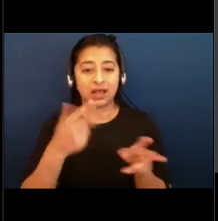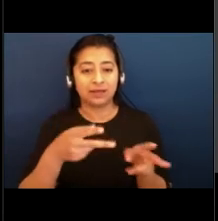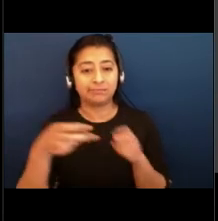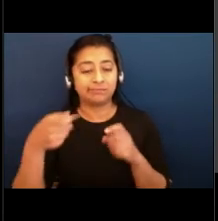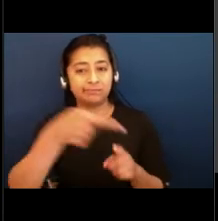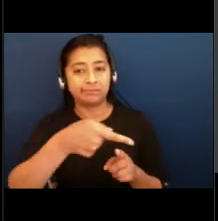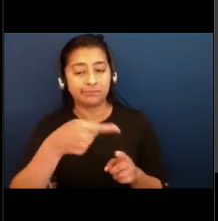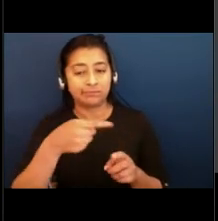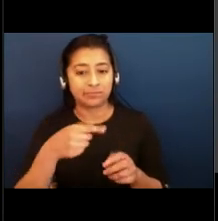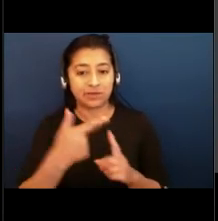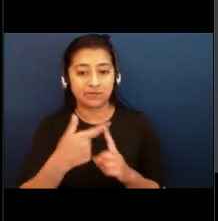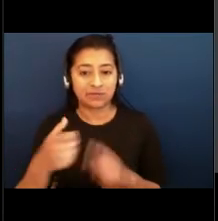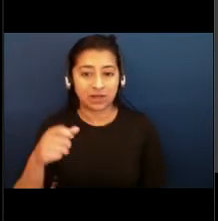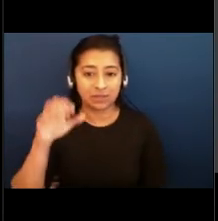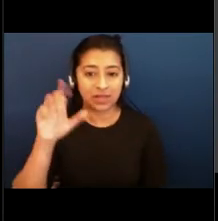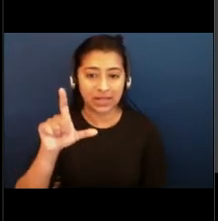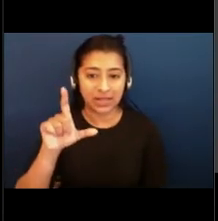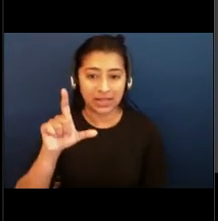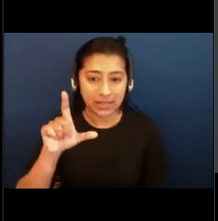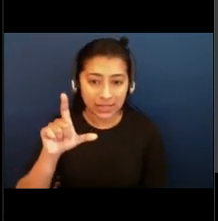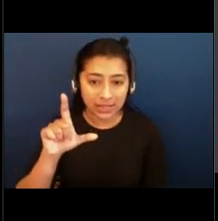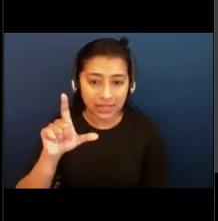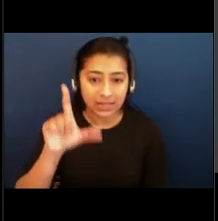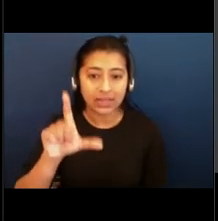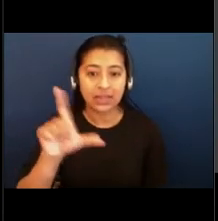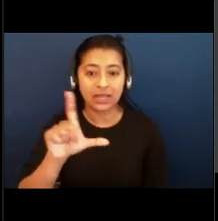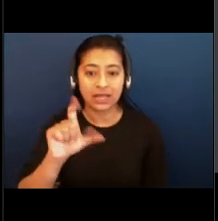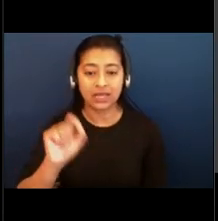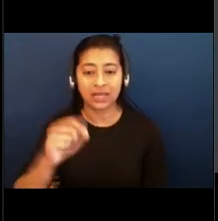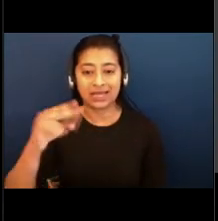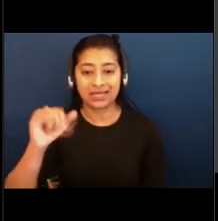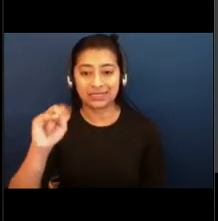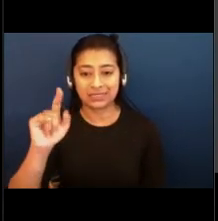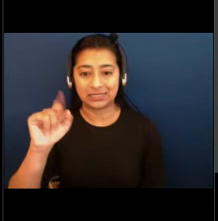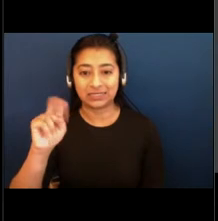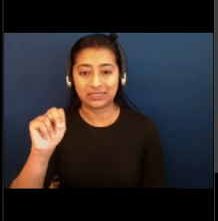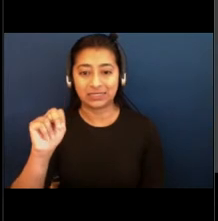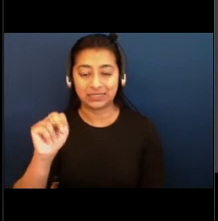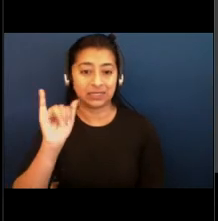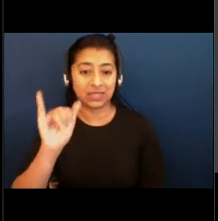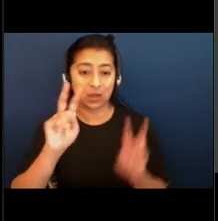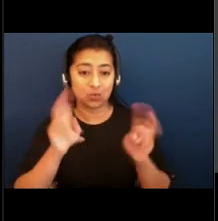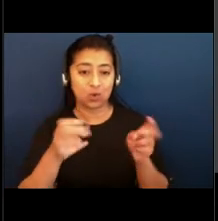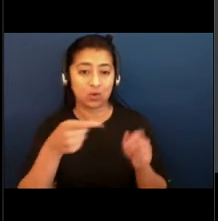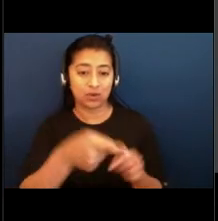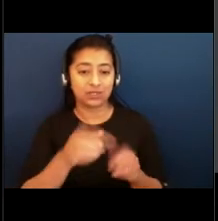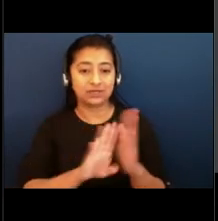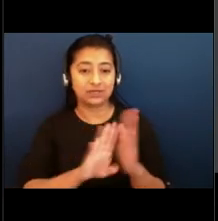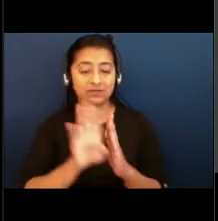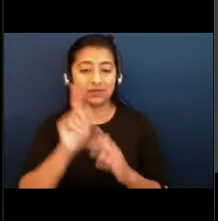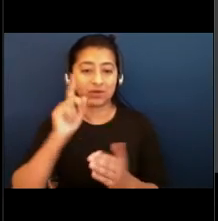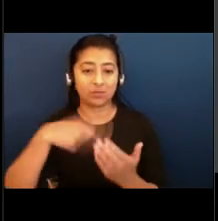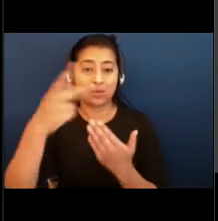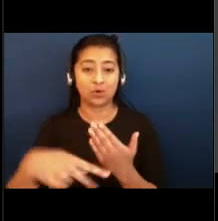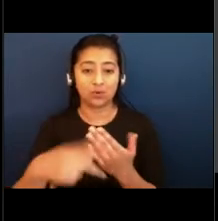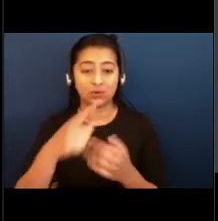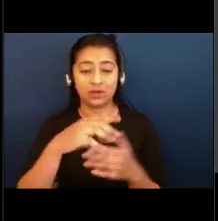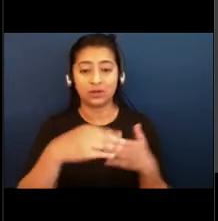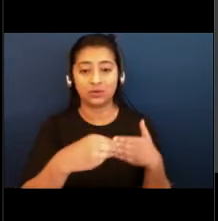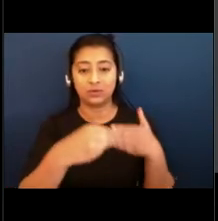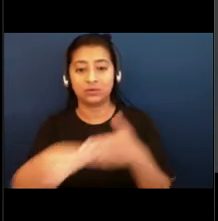by Leanne Hinton in the Green Book of Language Revitalization, and that quote, "The development of programs that result